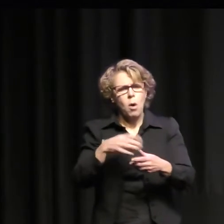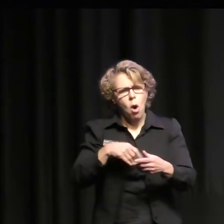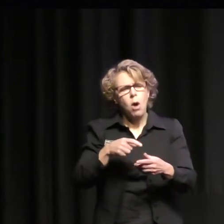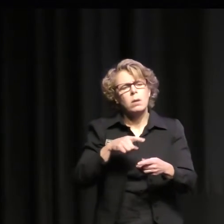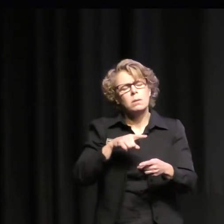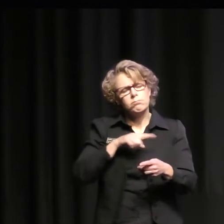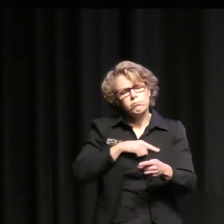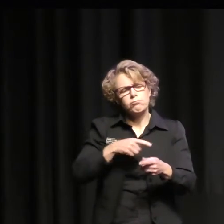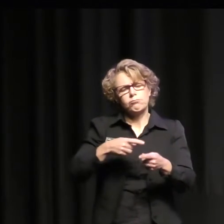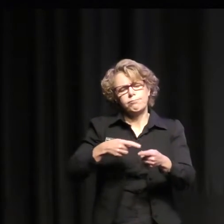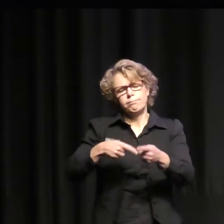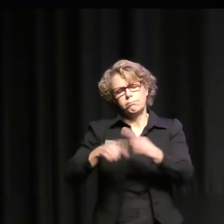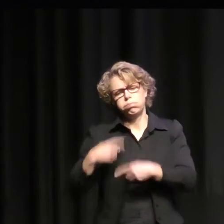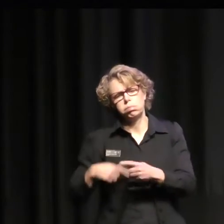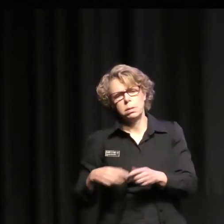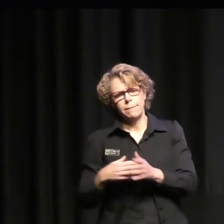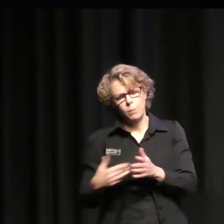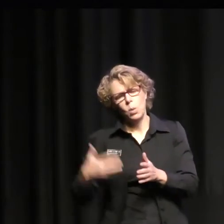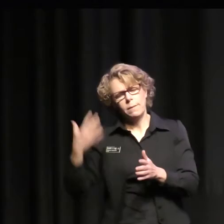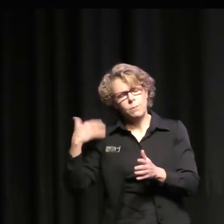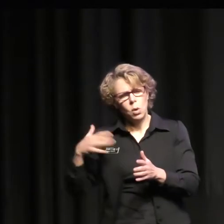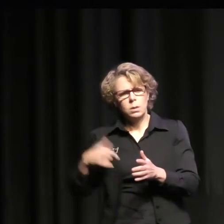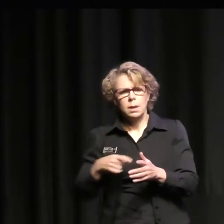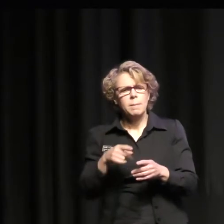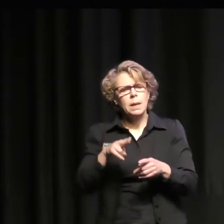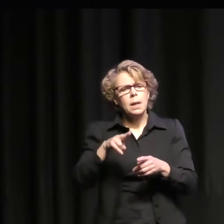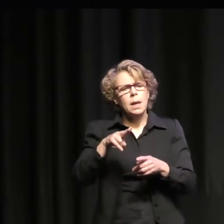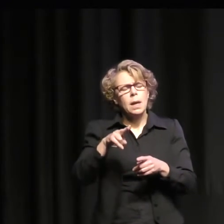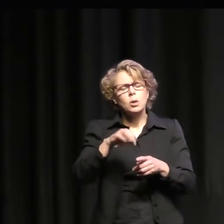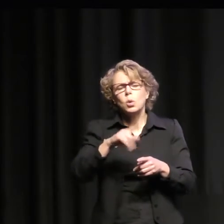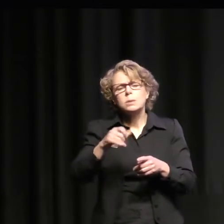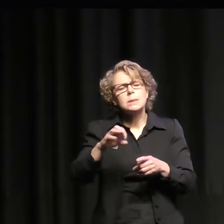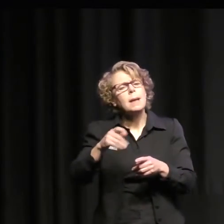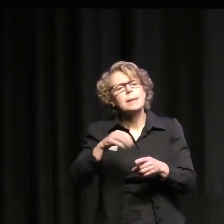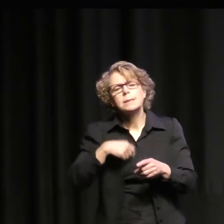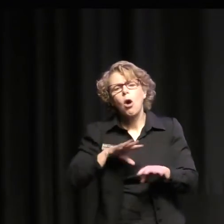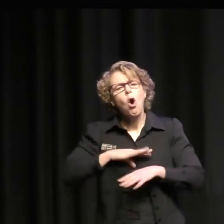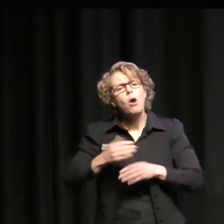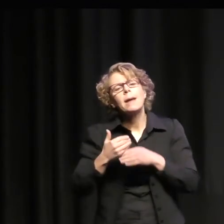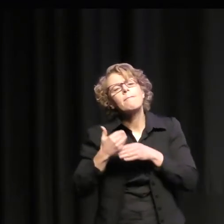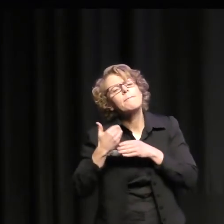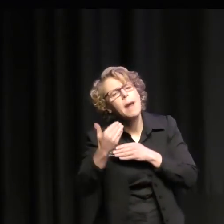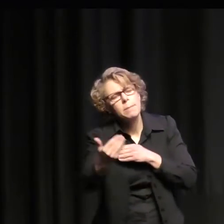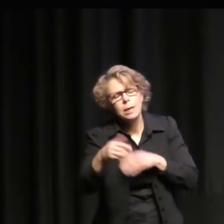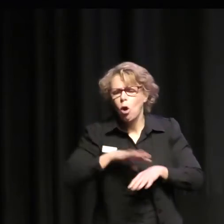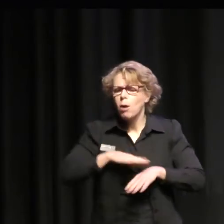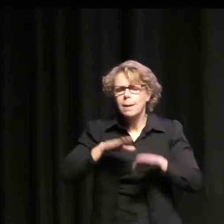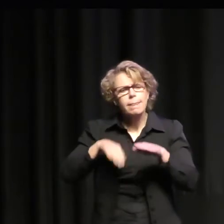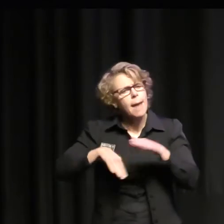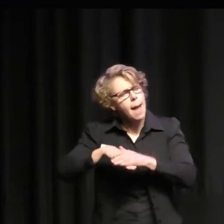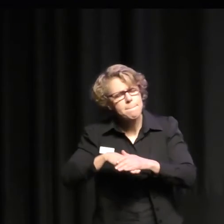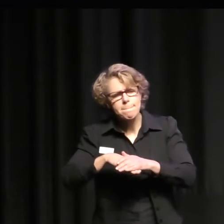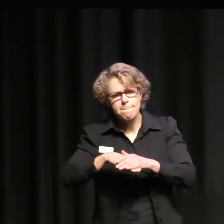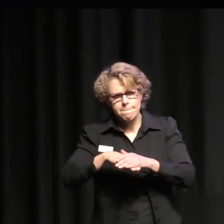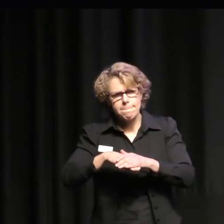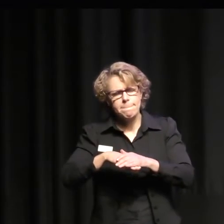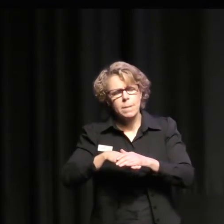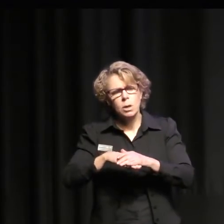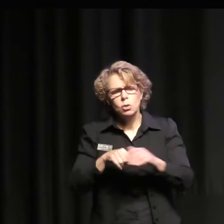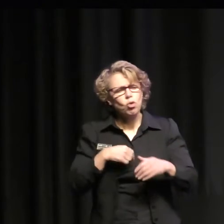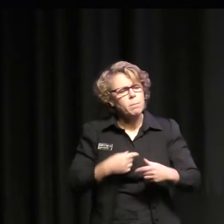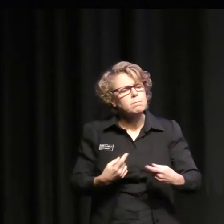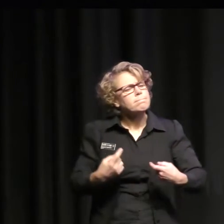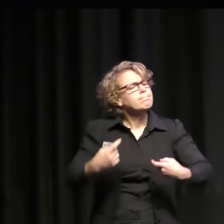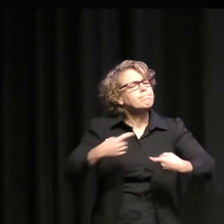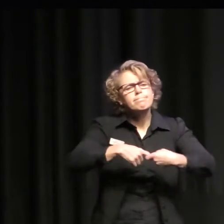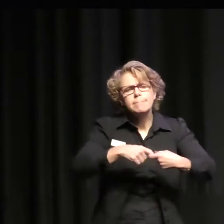past. The nostalgics haven't got a present, haven't got a home. They don't belong. They